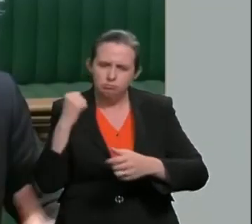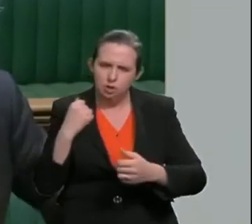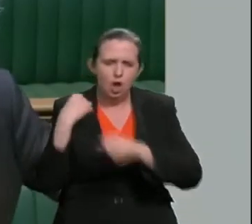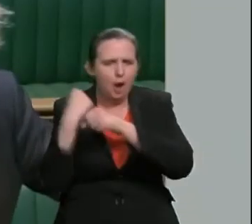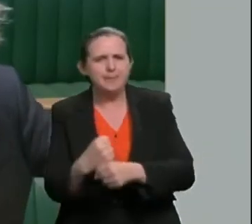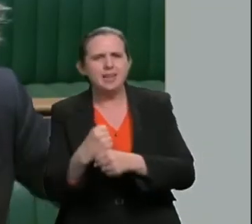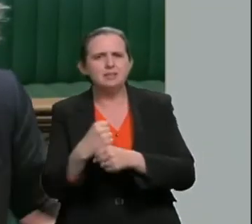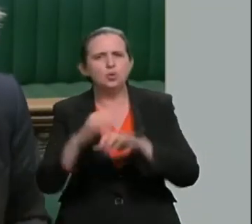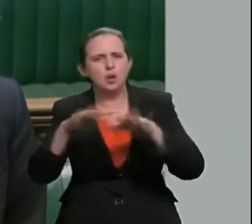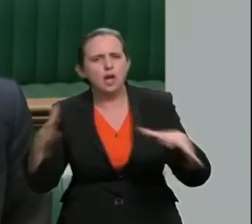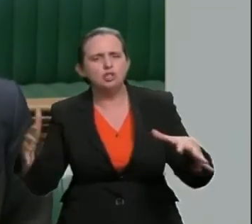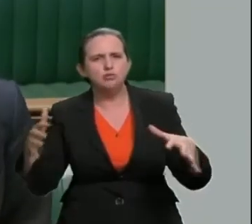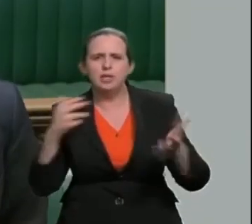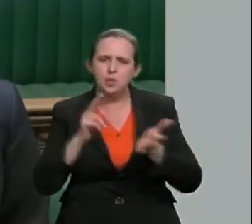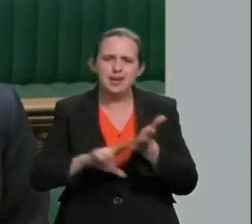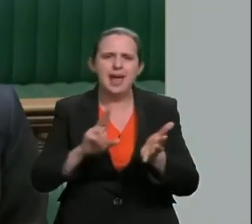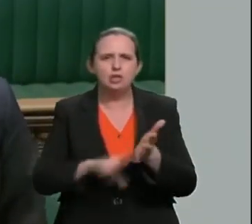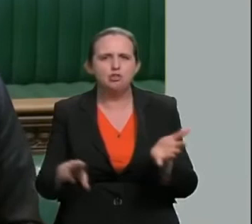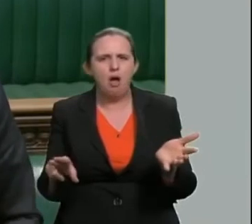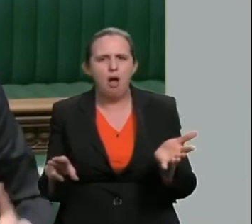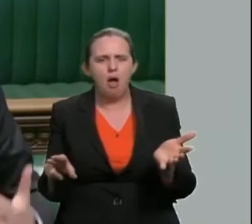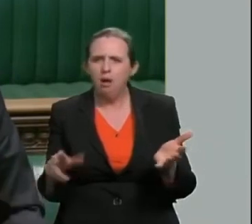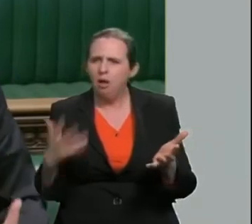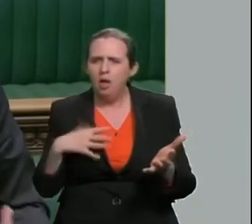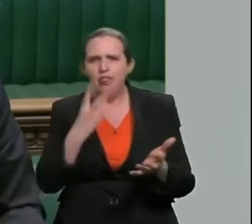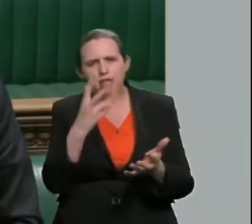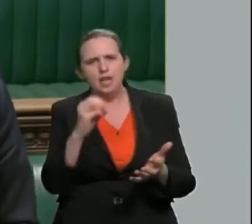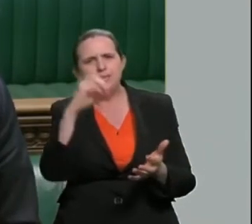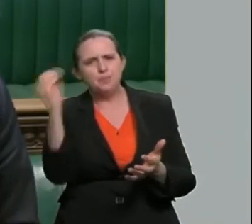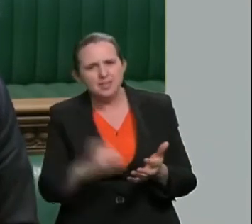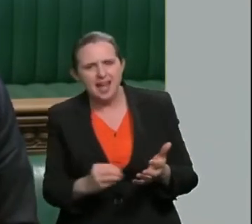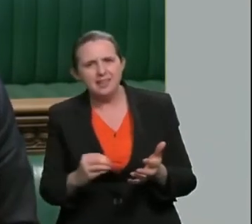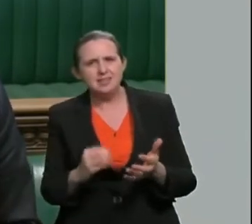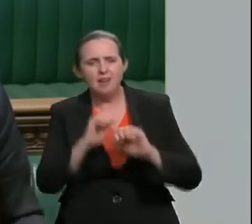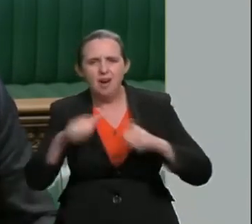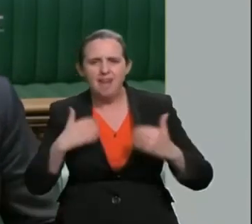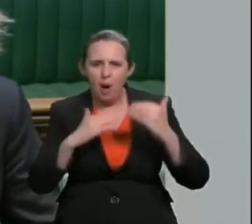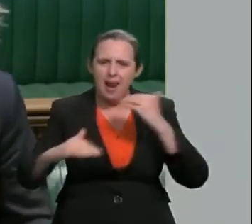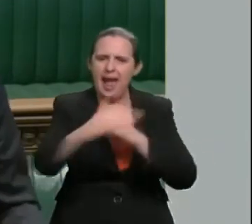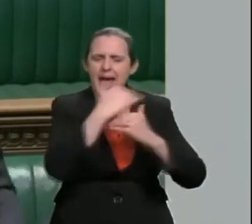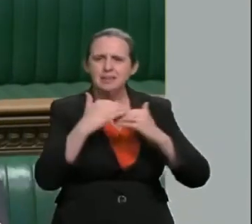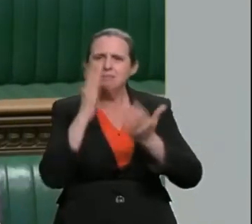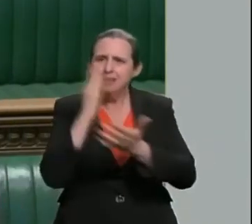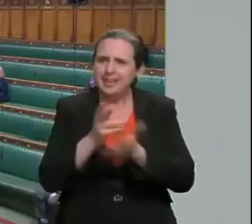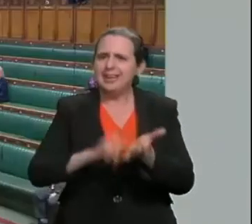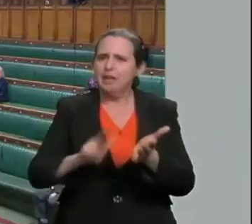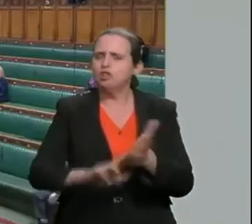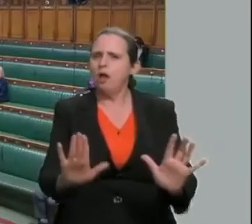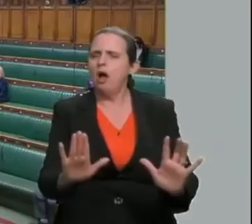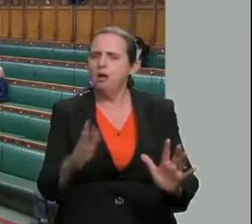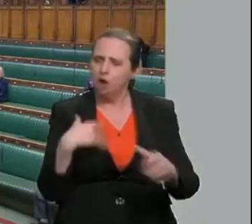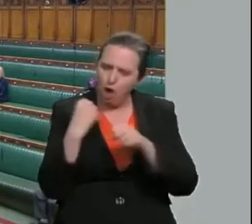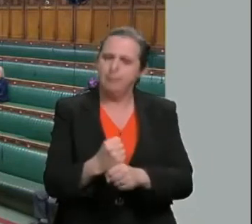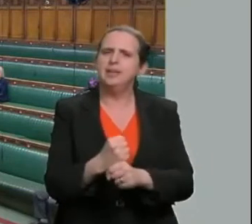is unmatched. We've just consecrated 30% of our land surface, Mr. Speaker, to nature. Let's head up to